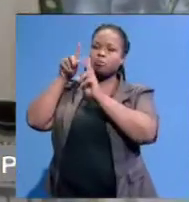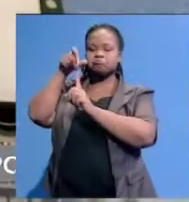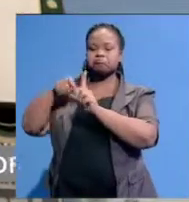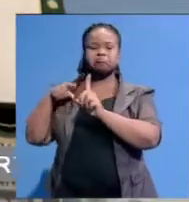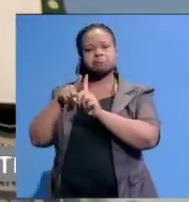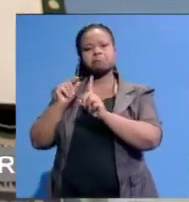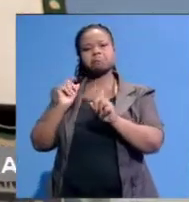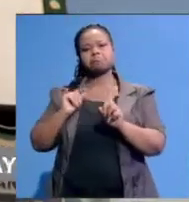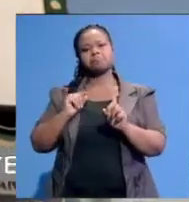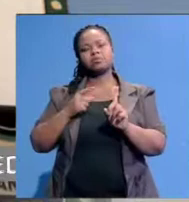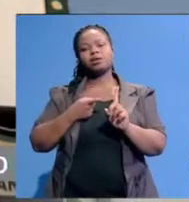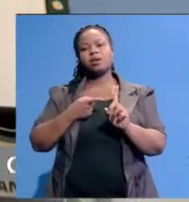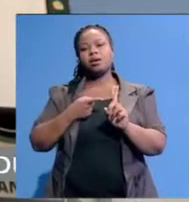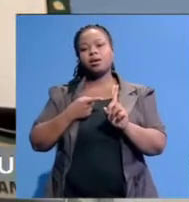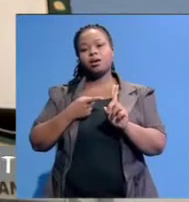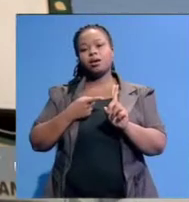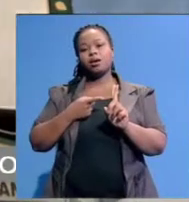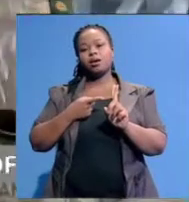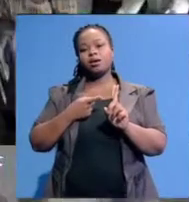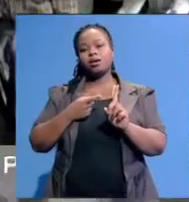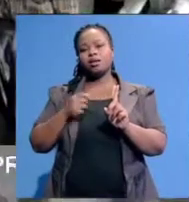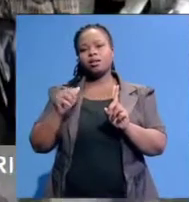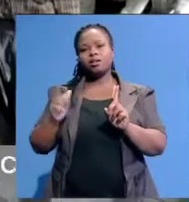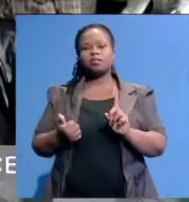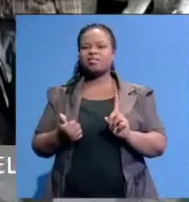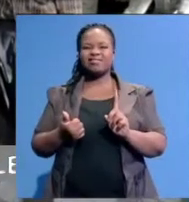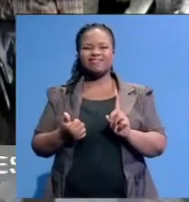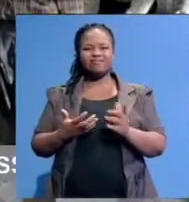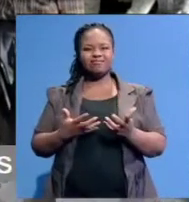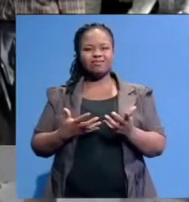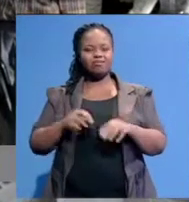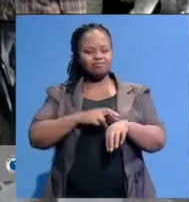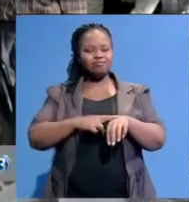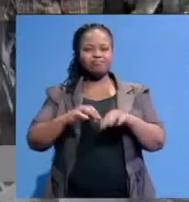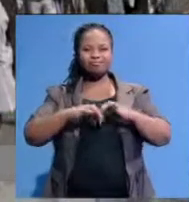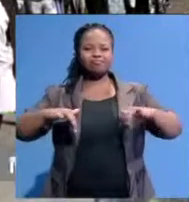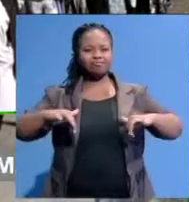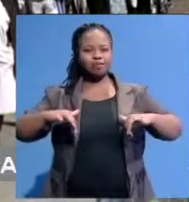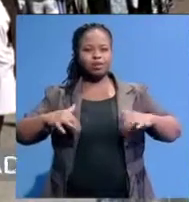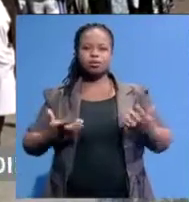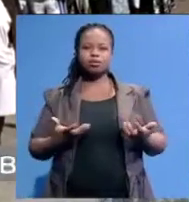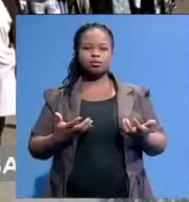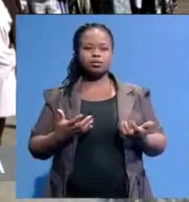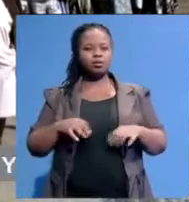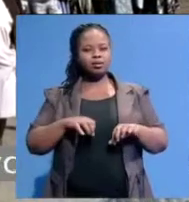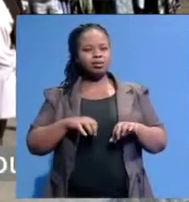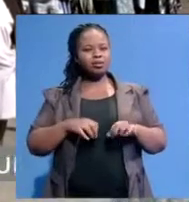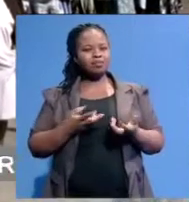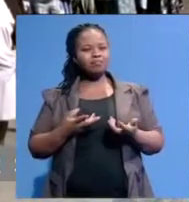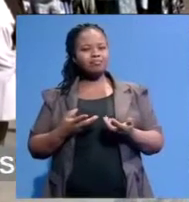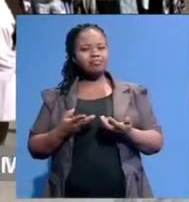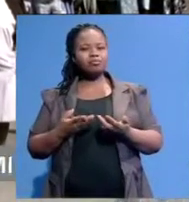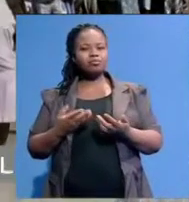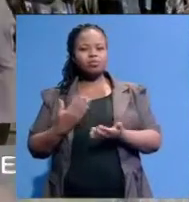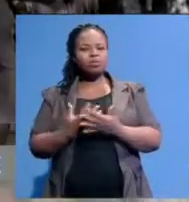we cannot succeed in defeating the apartheid system if we still have the rest of the